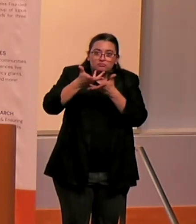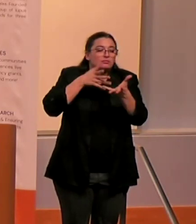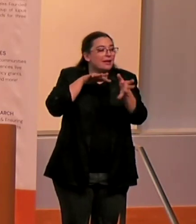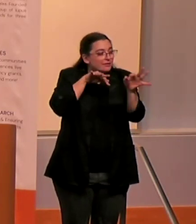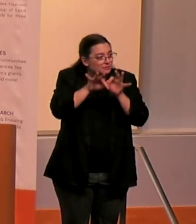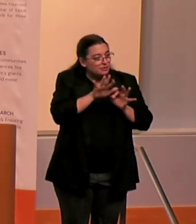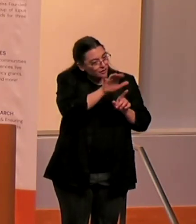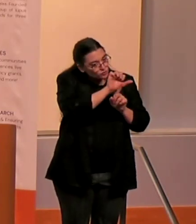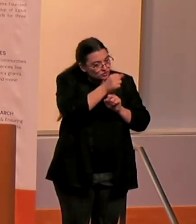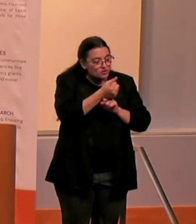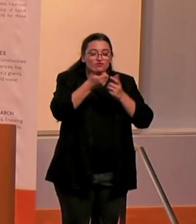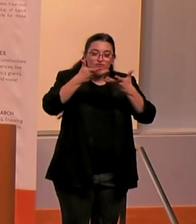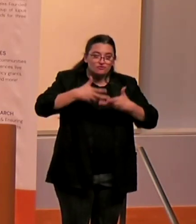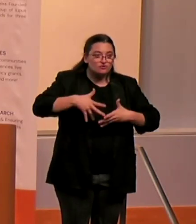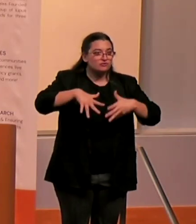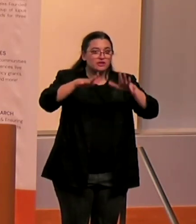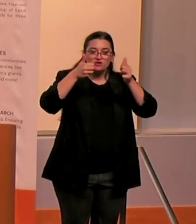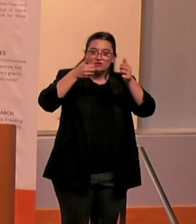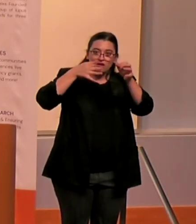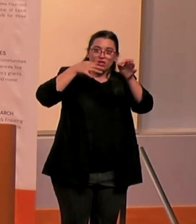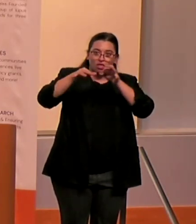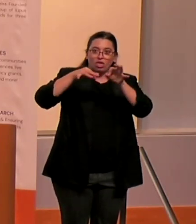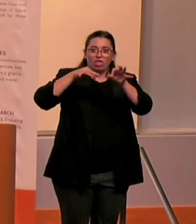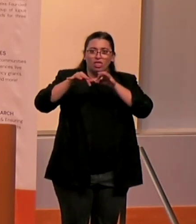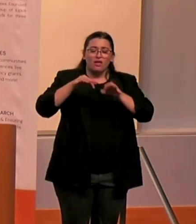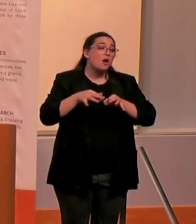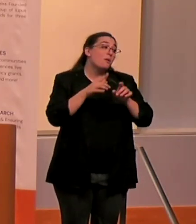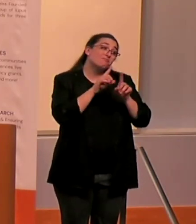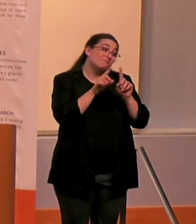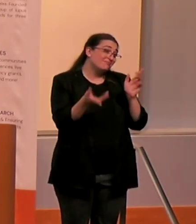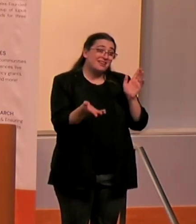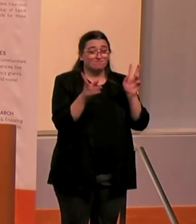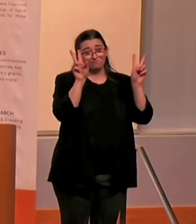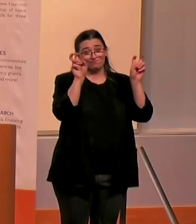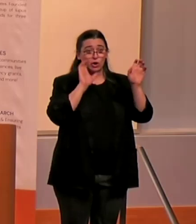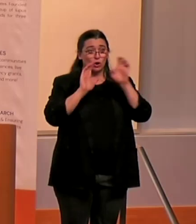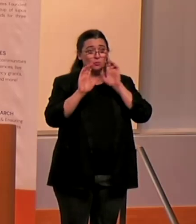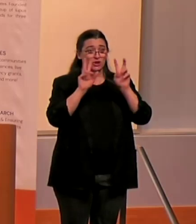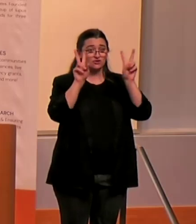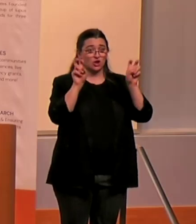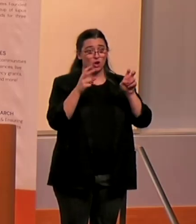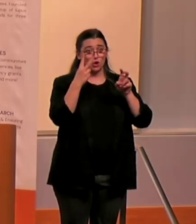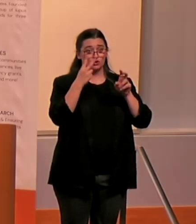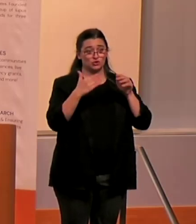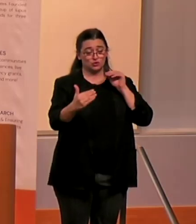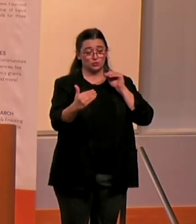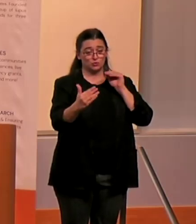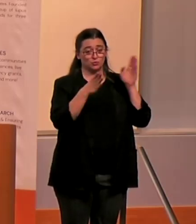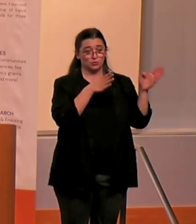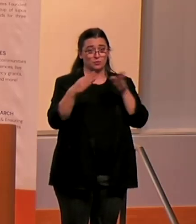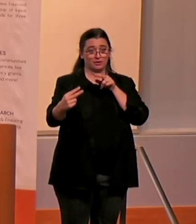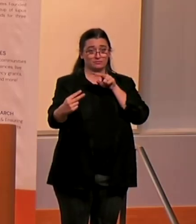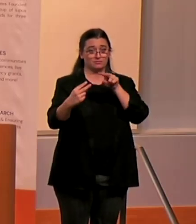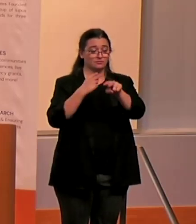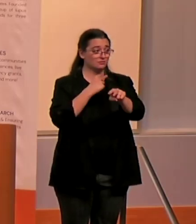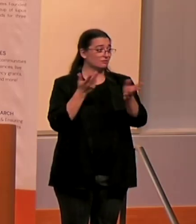situation and it's like a two-way street, right? That's what you say, like a two-way street, right? Like you're giving and they have to